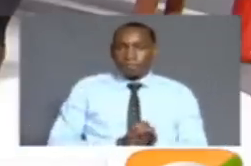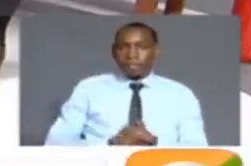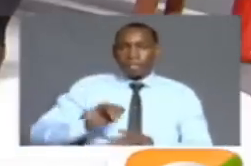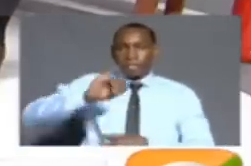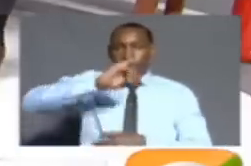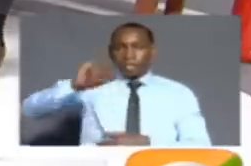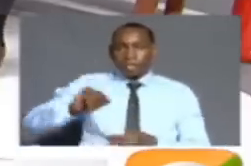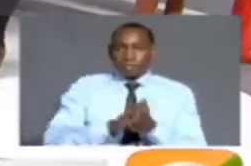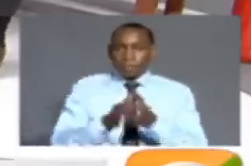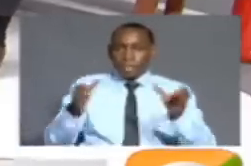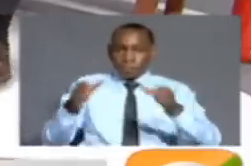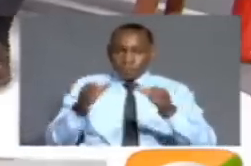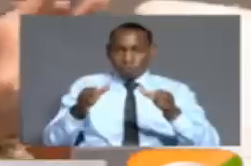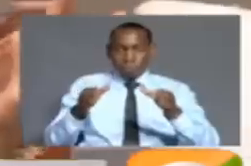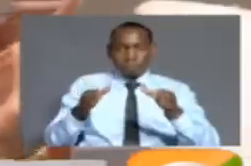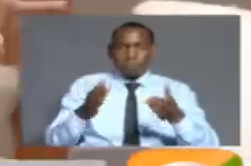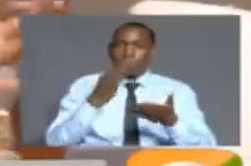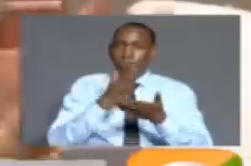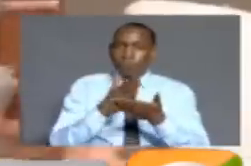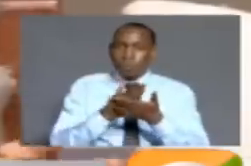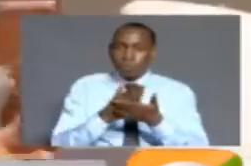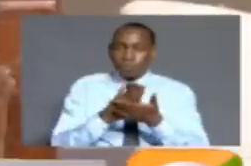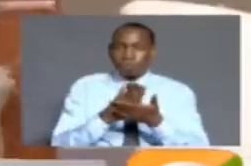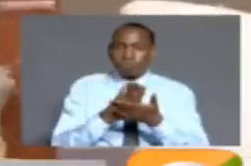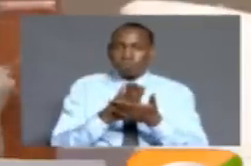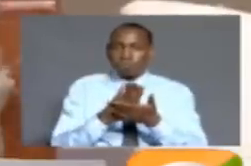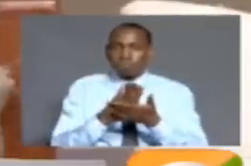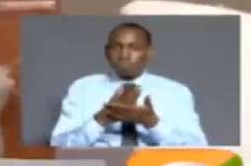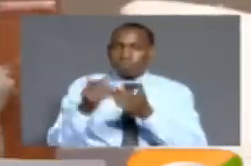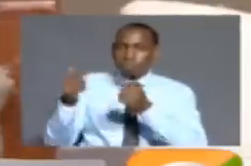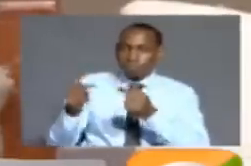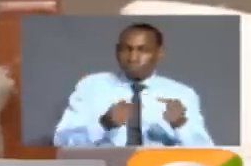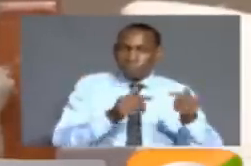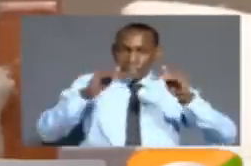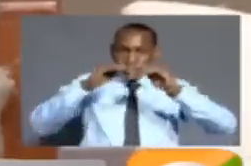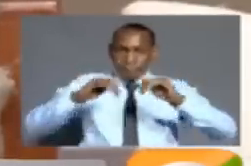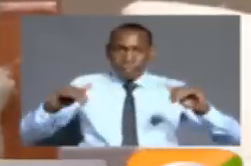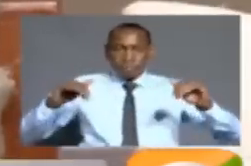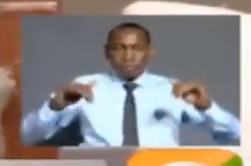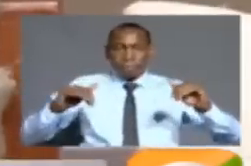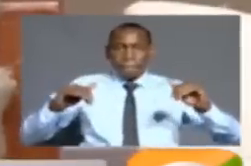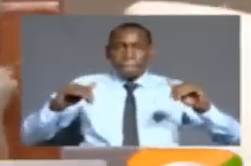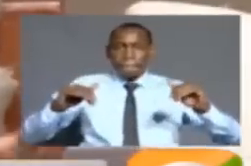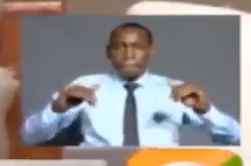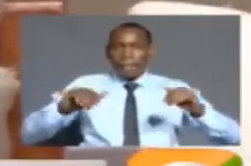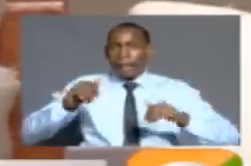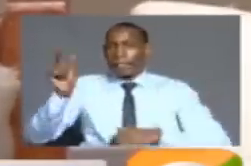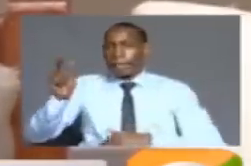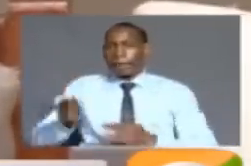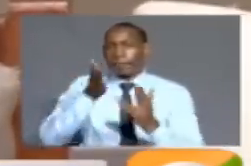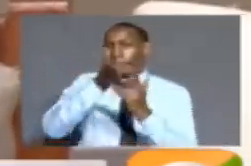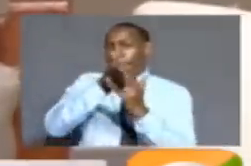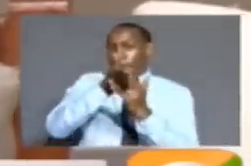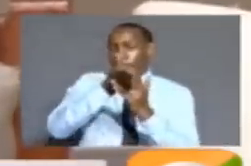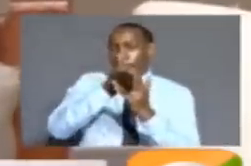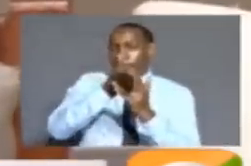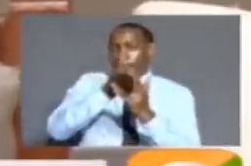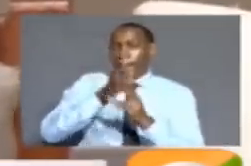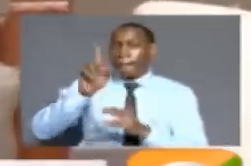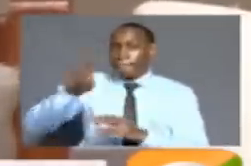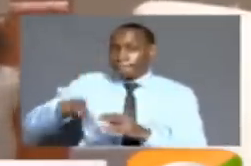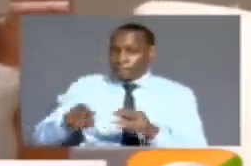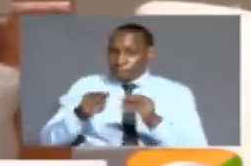though. I mean, despite they're trying to aggravate and bring division. But someone is in your bedroom. Somebody's in the bedroom and they must be dealt